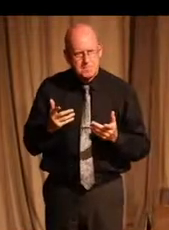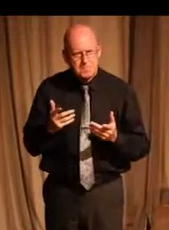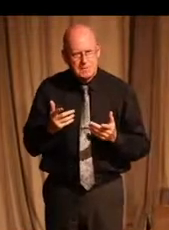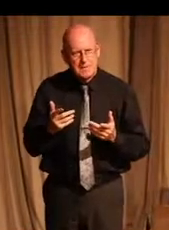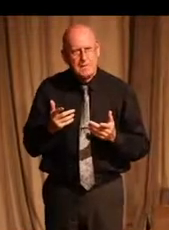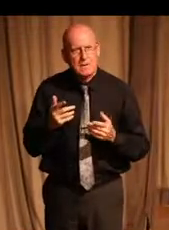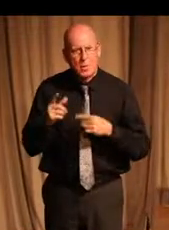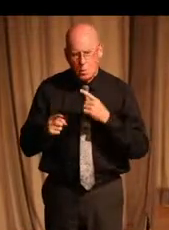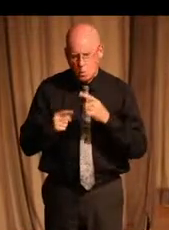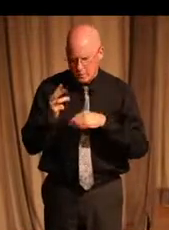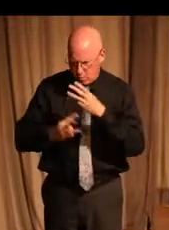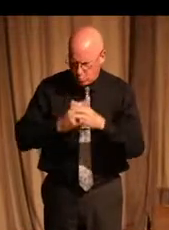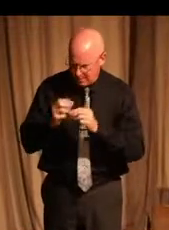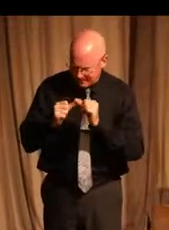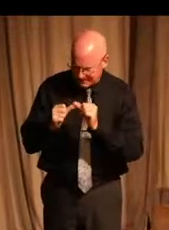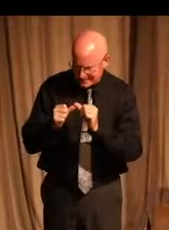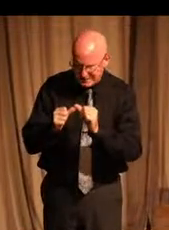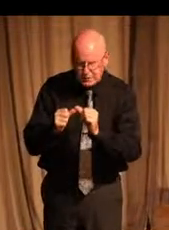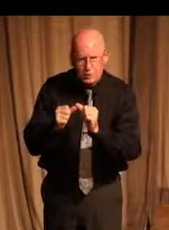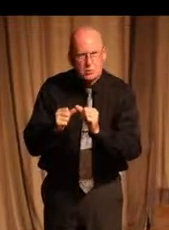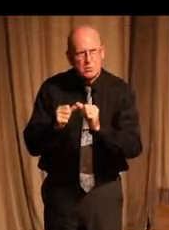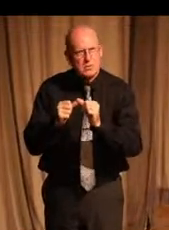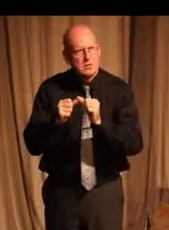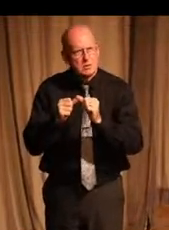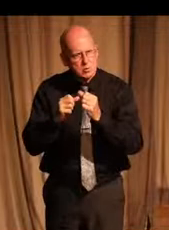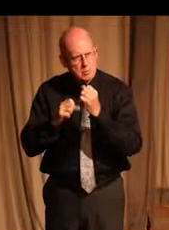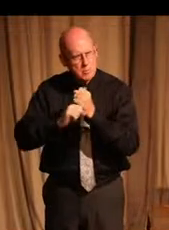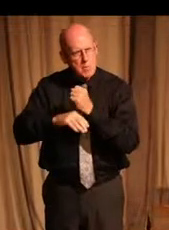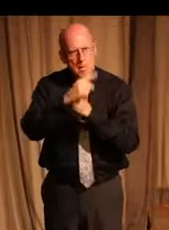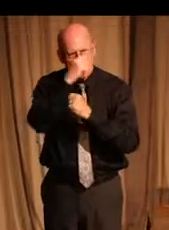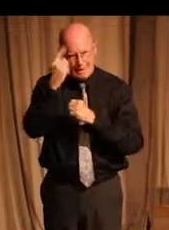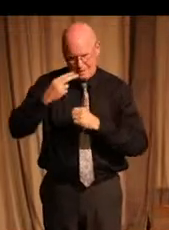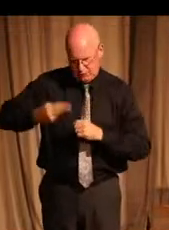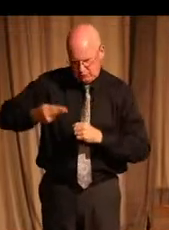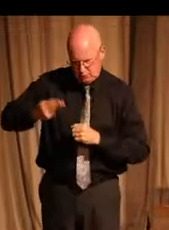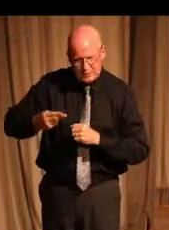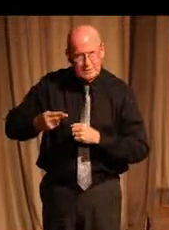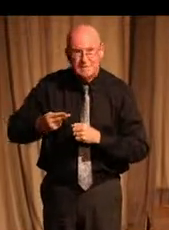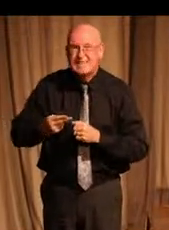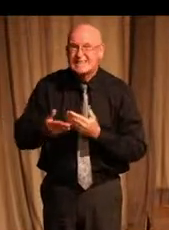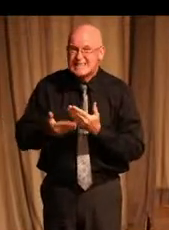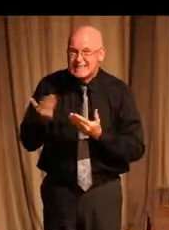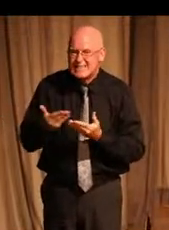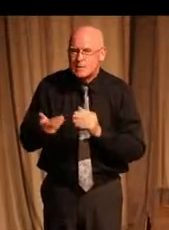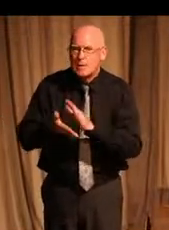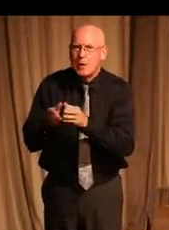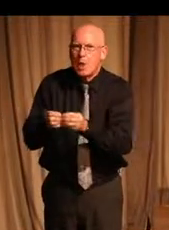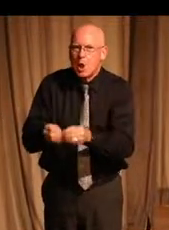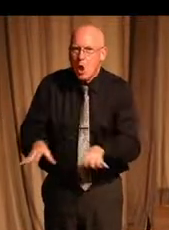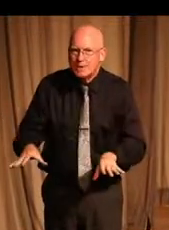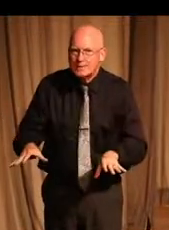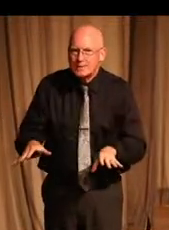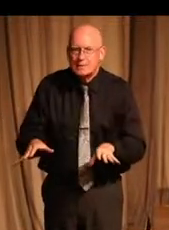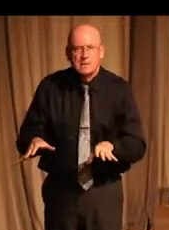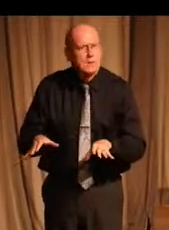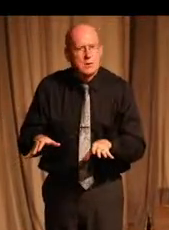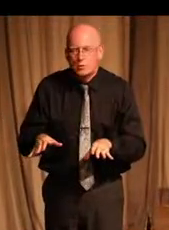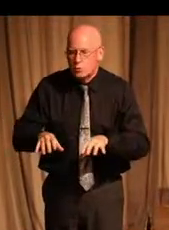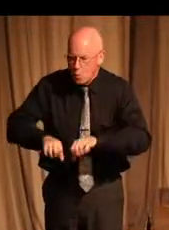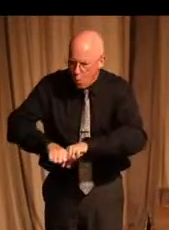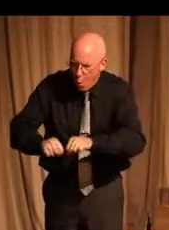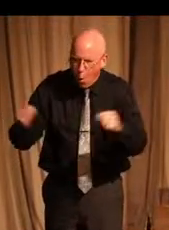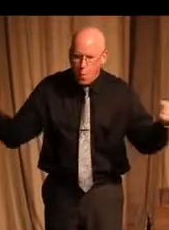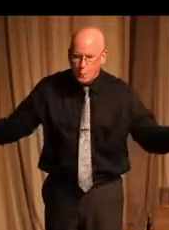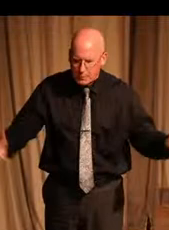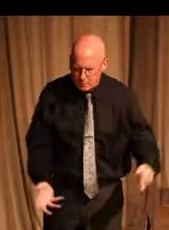world progresses for black histories to not be lost, but to be covered up. And so unearthing that and always making,